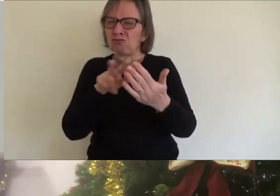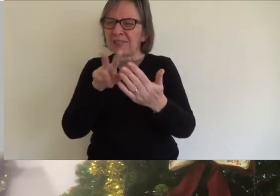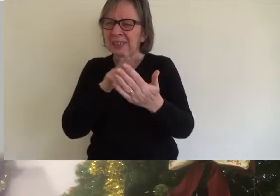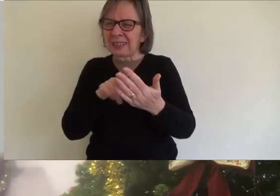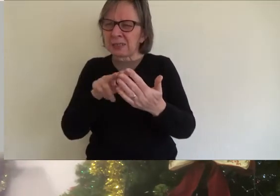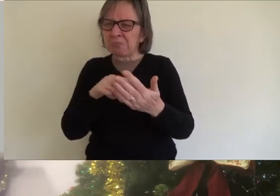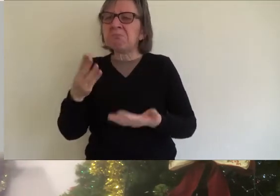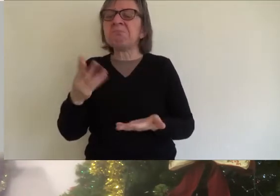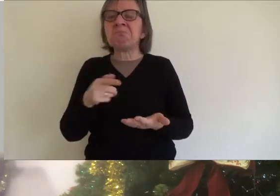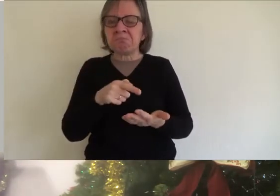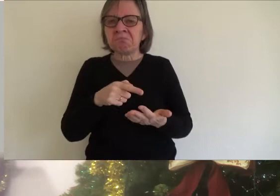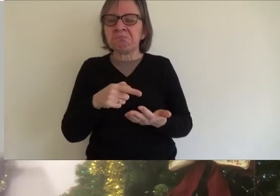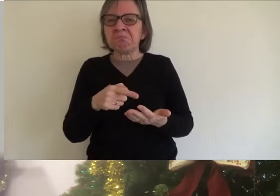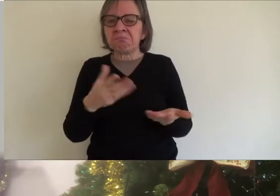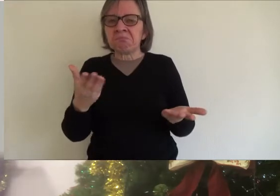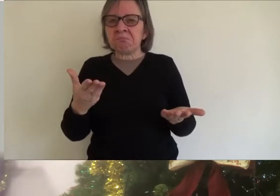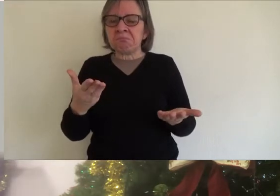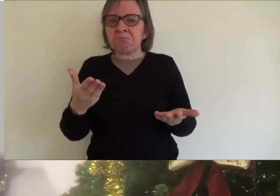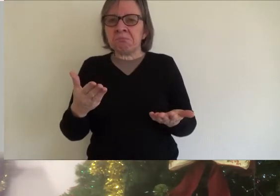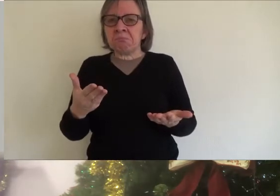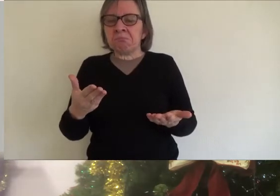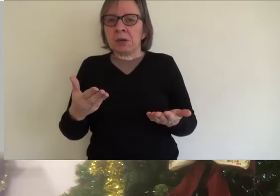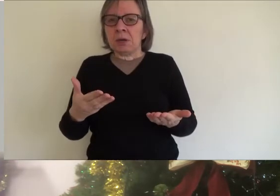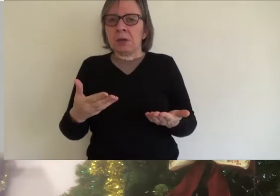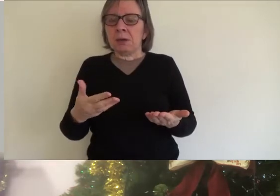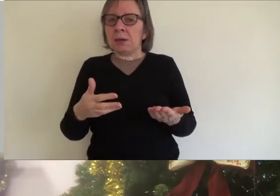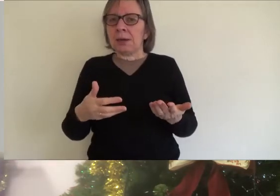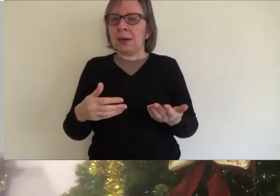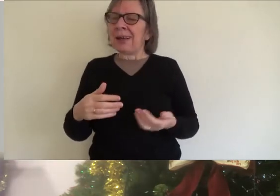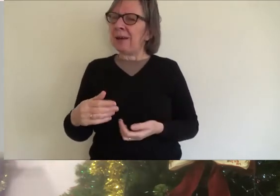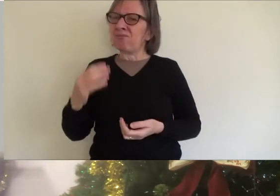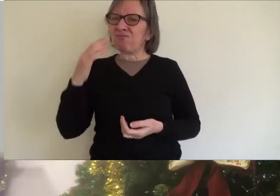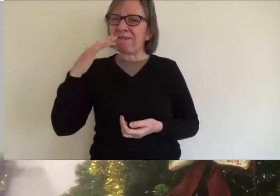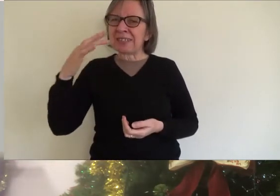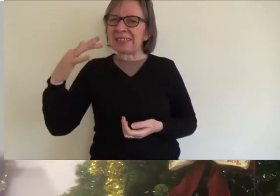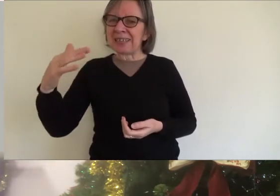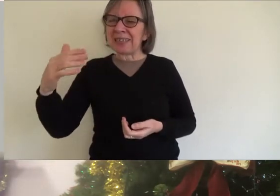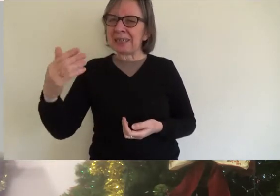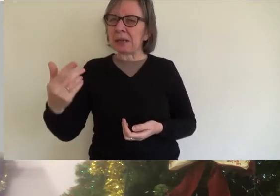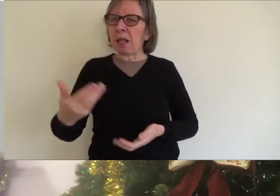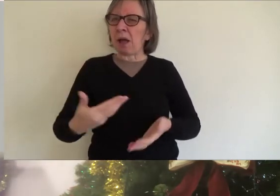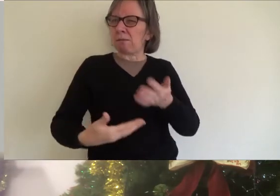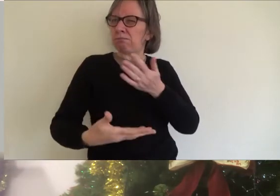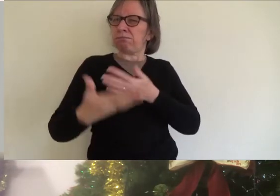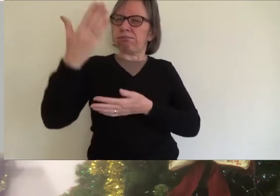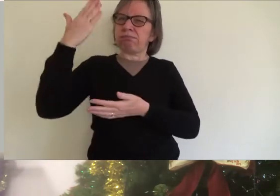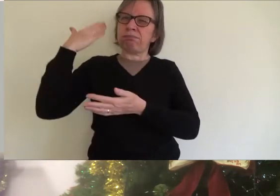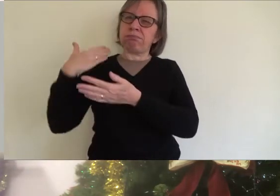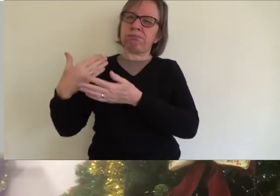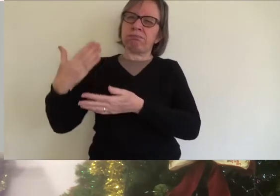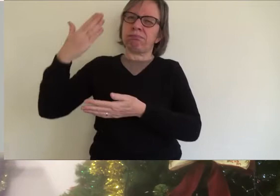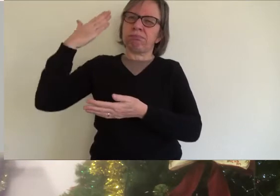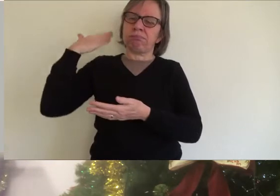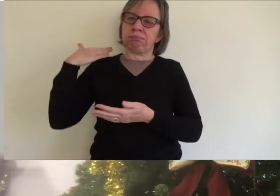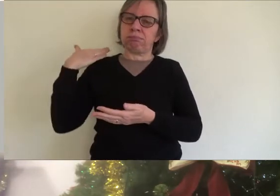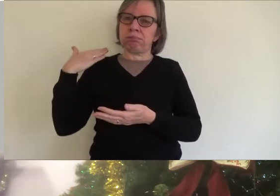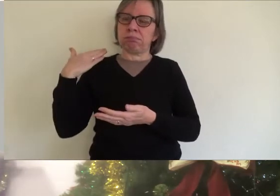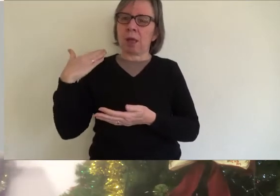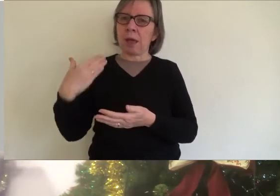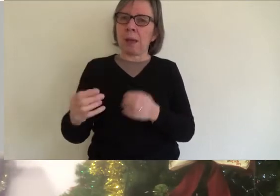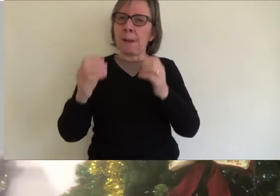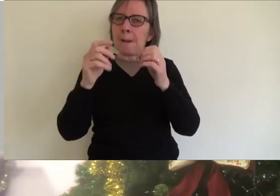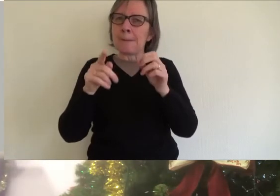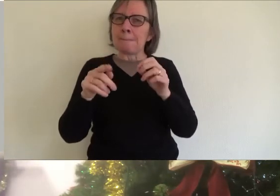the West and from Israel and told them about some of the things that God had been doing. Some of the prophecies, for example,